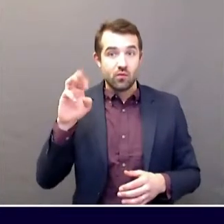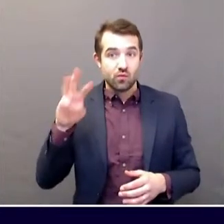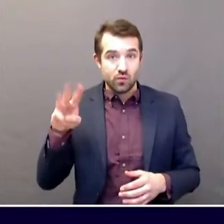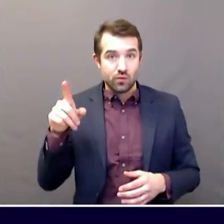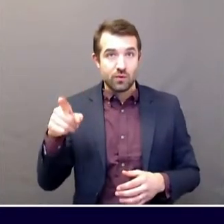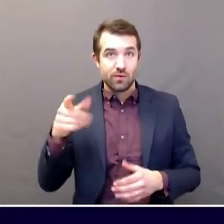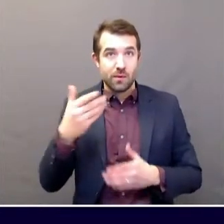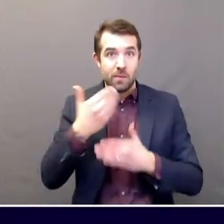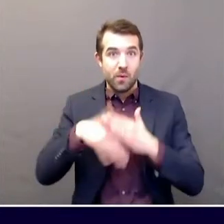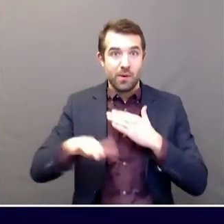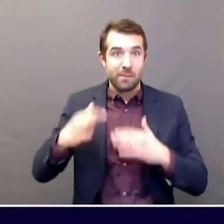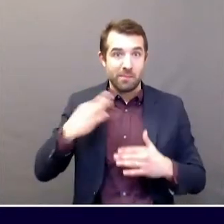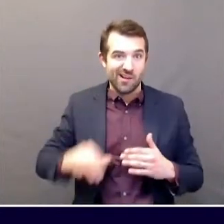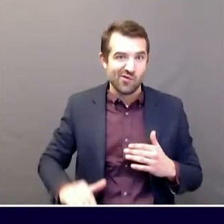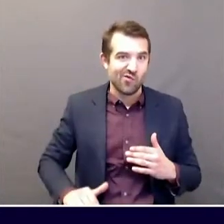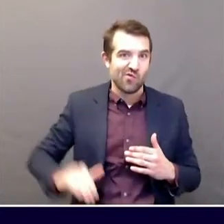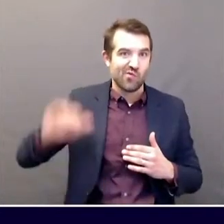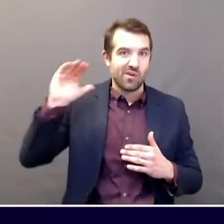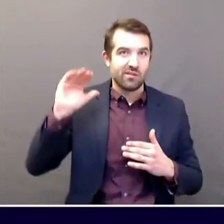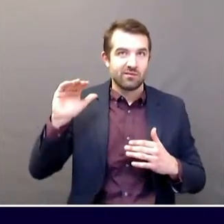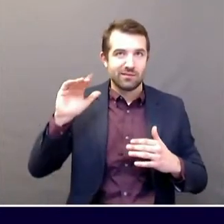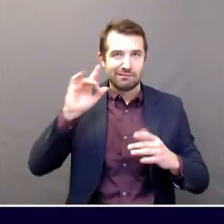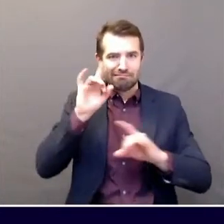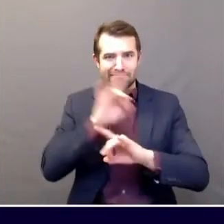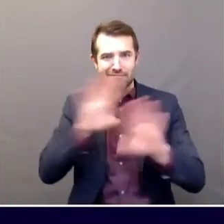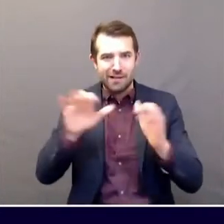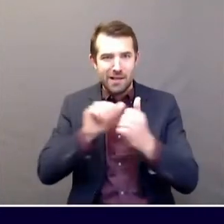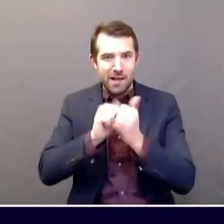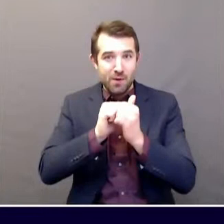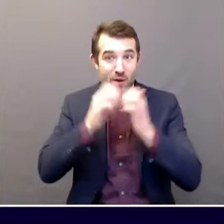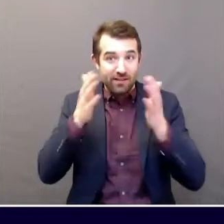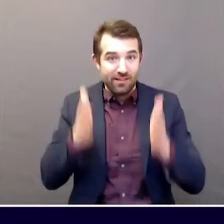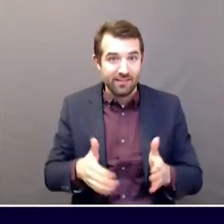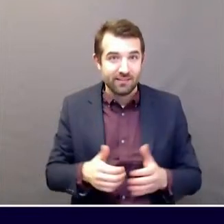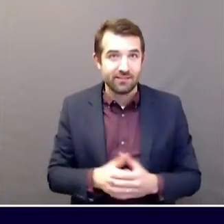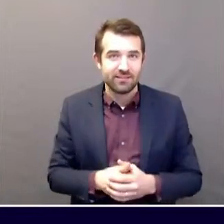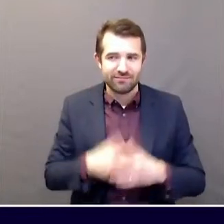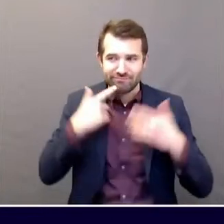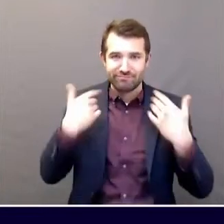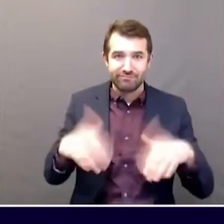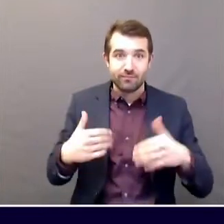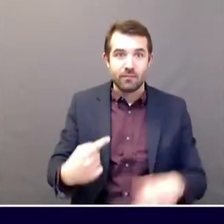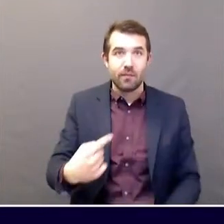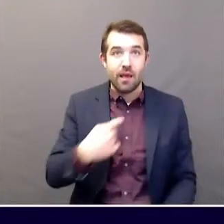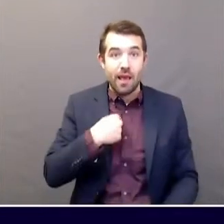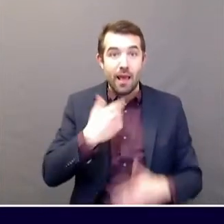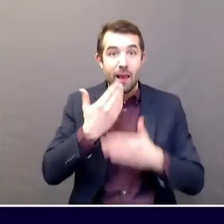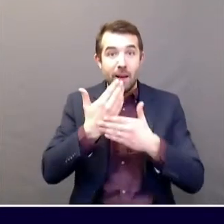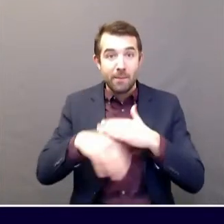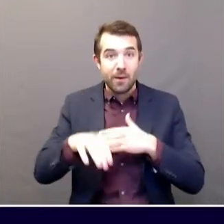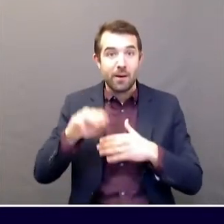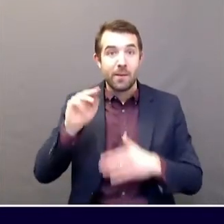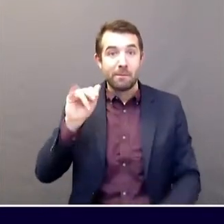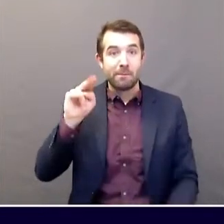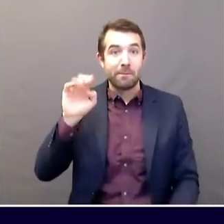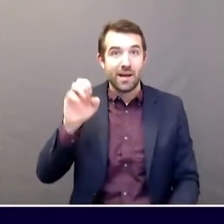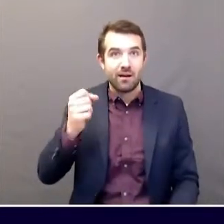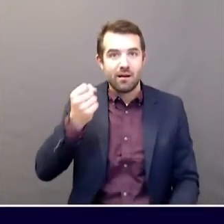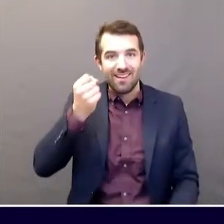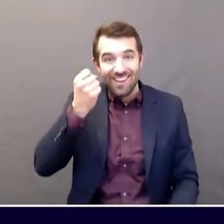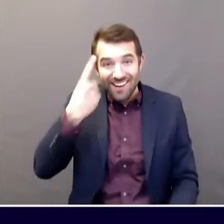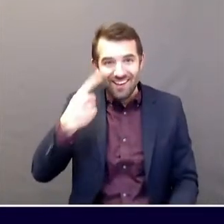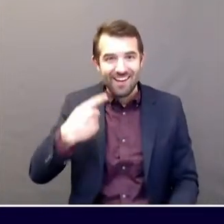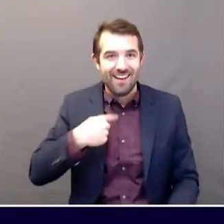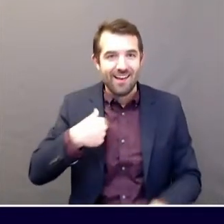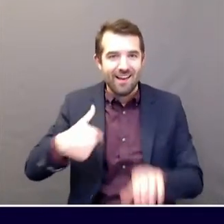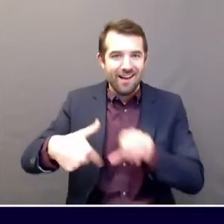was born and raised in Maine. I was not a star athlete, but some people accuse me of talking like a Mainer. Dr. Shah,